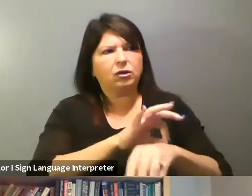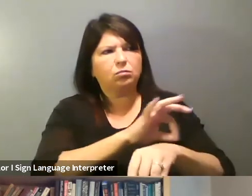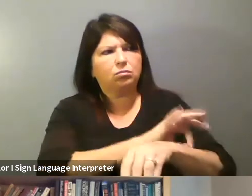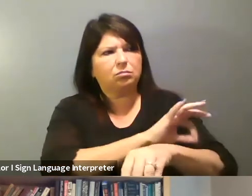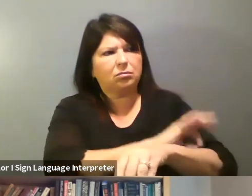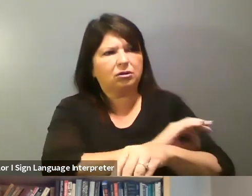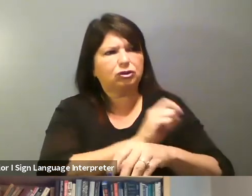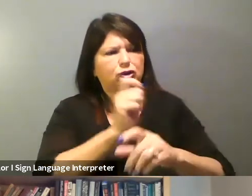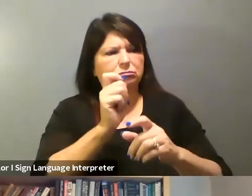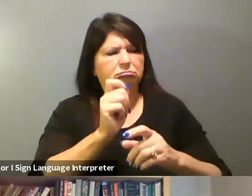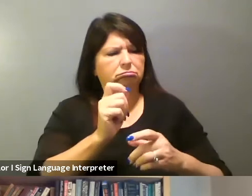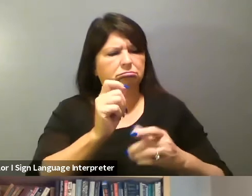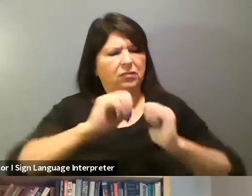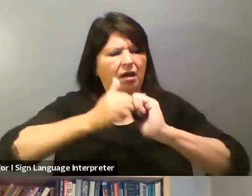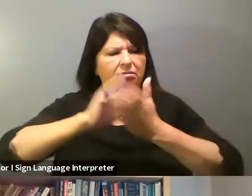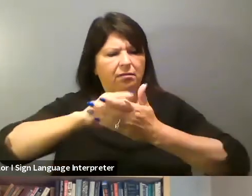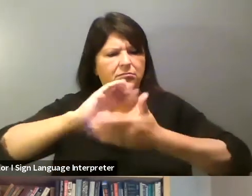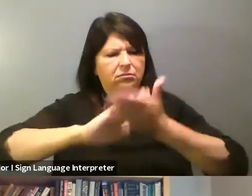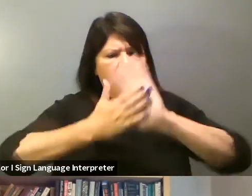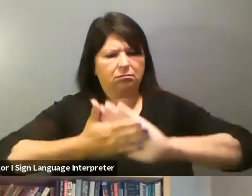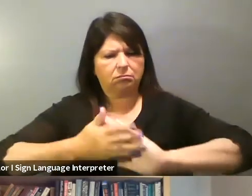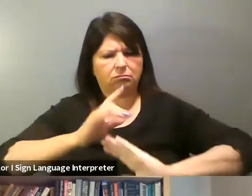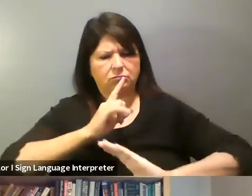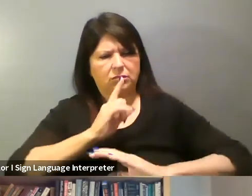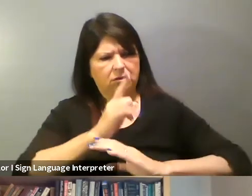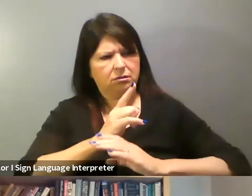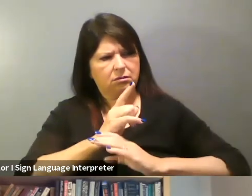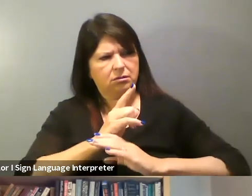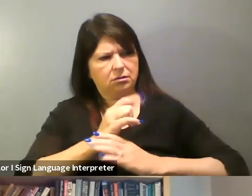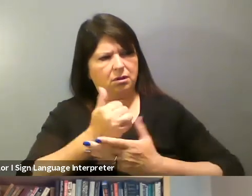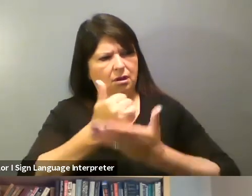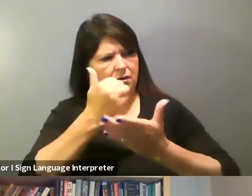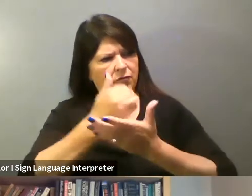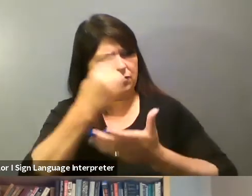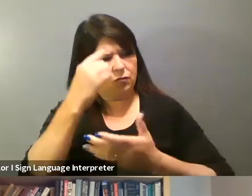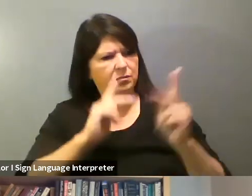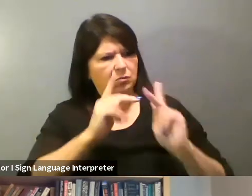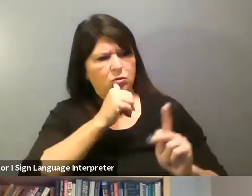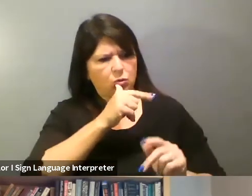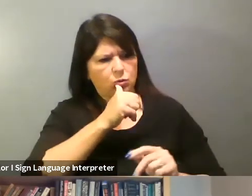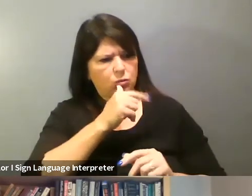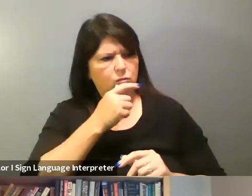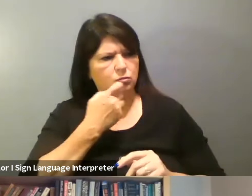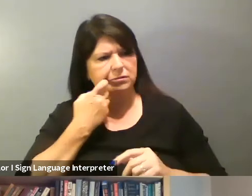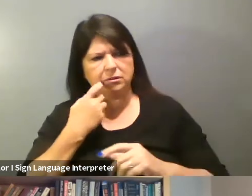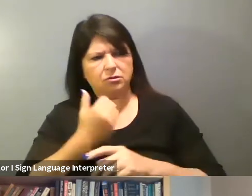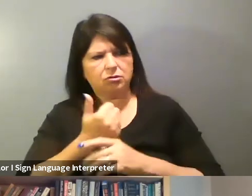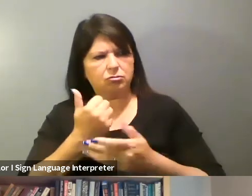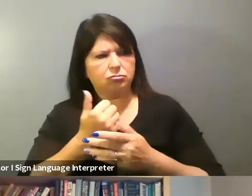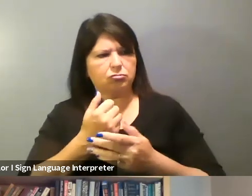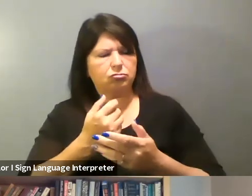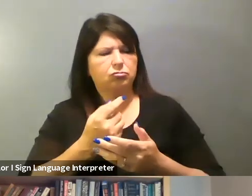political tool, like both politically and towards self-determination. I just thought like the fact